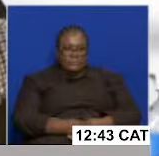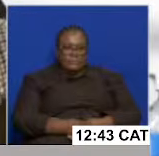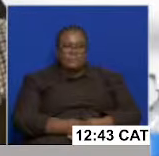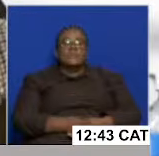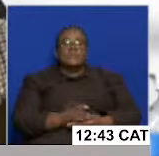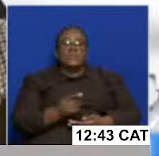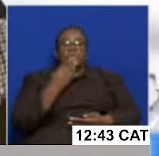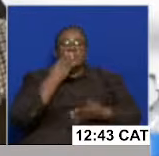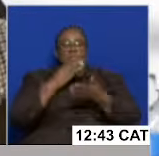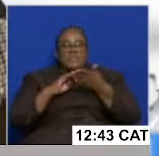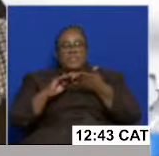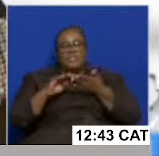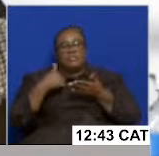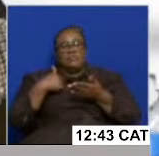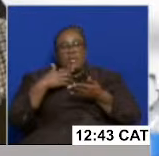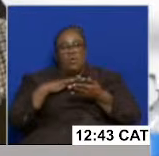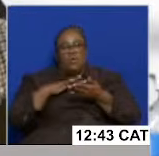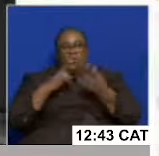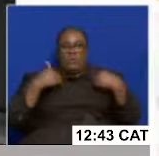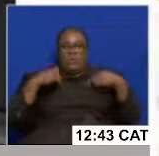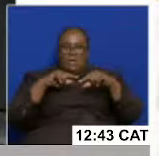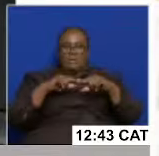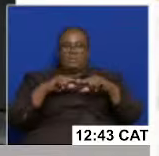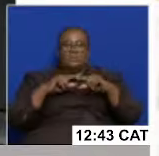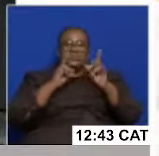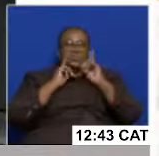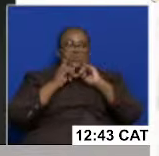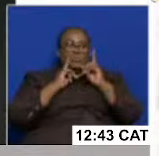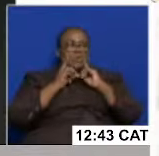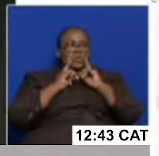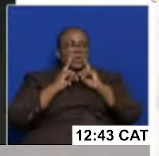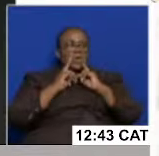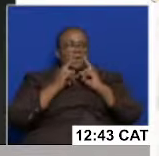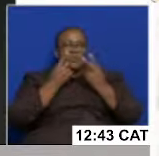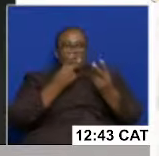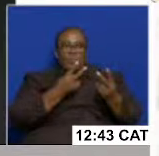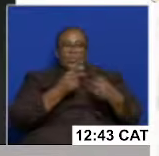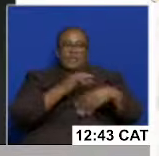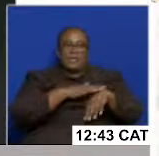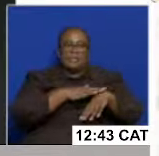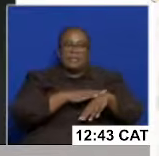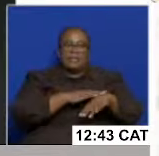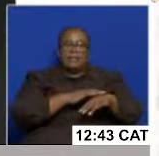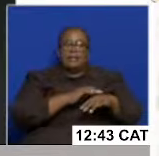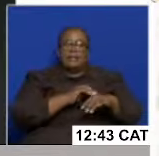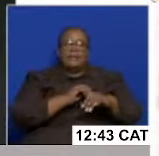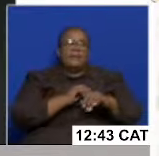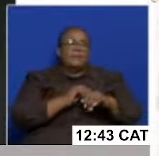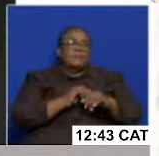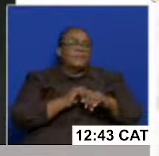you have a look at 1032, you see some hearts there from